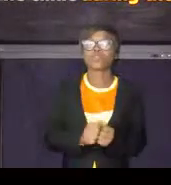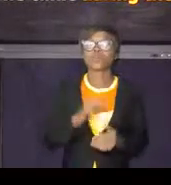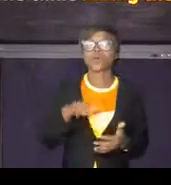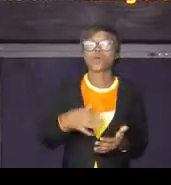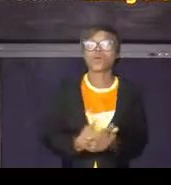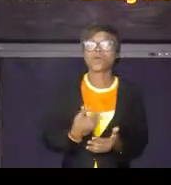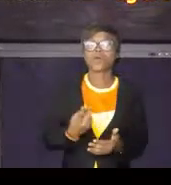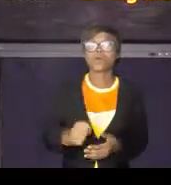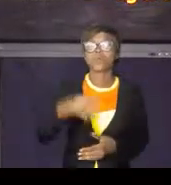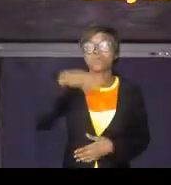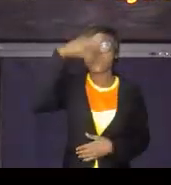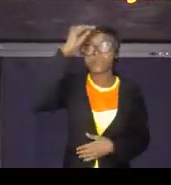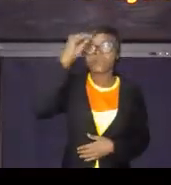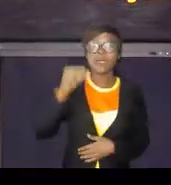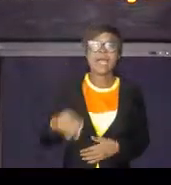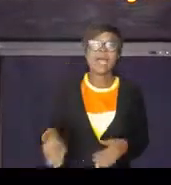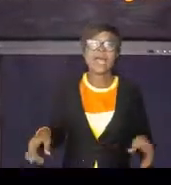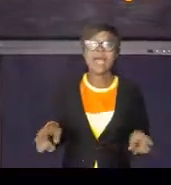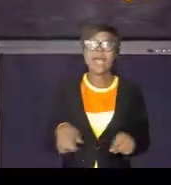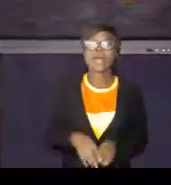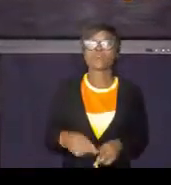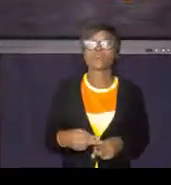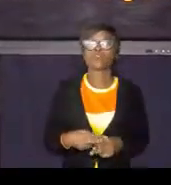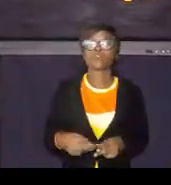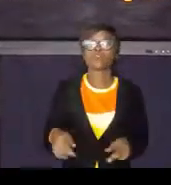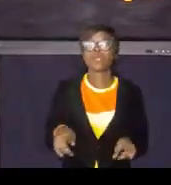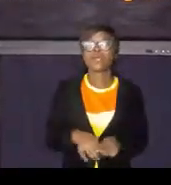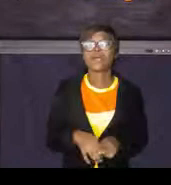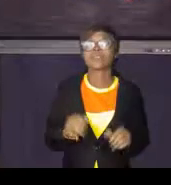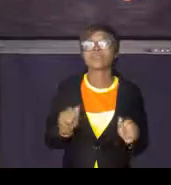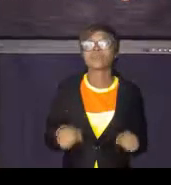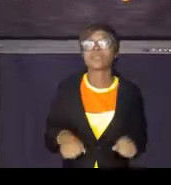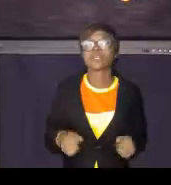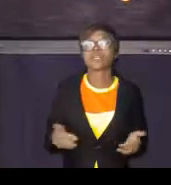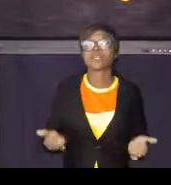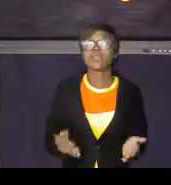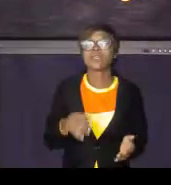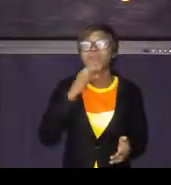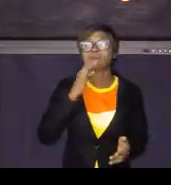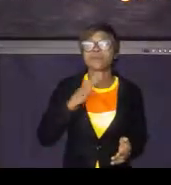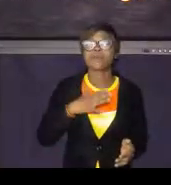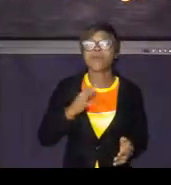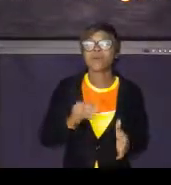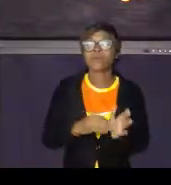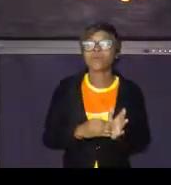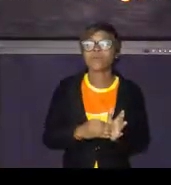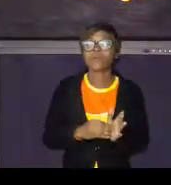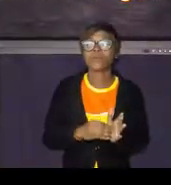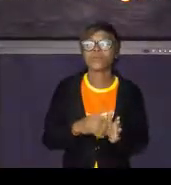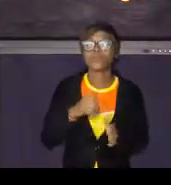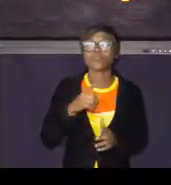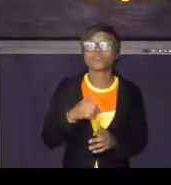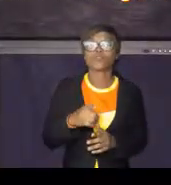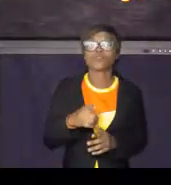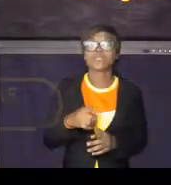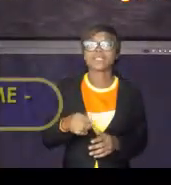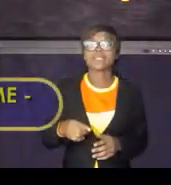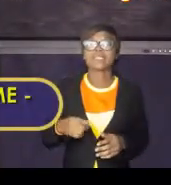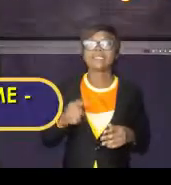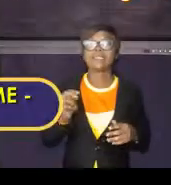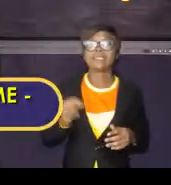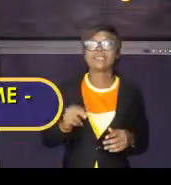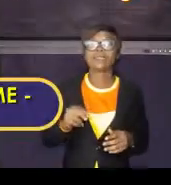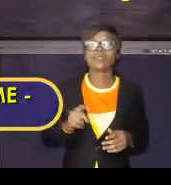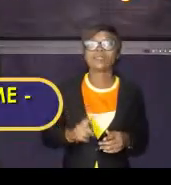all the boys. As soon as possible. Here is my sentence. You need to return